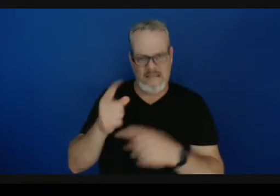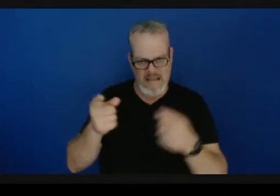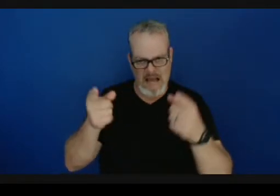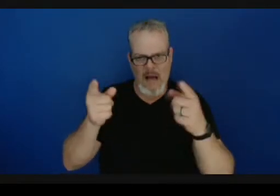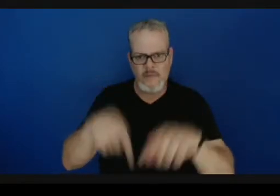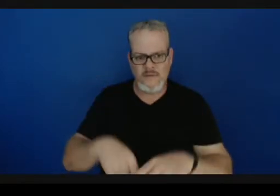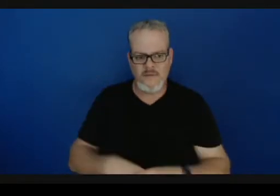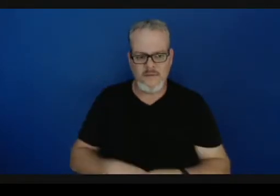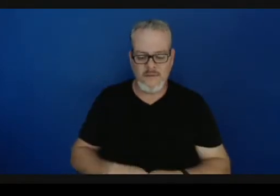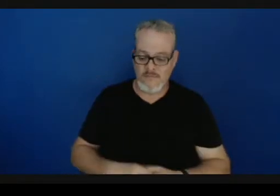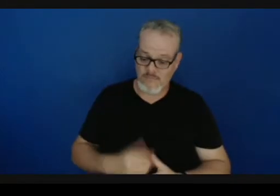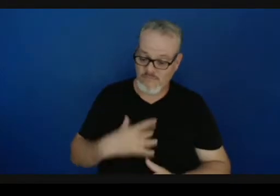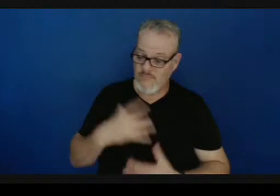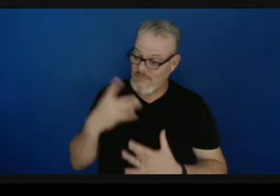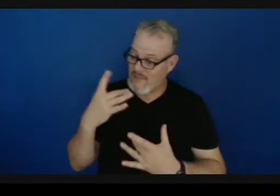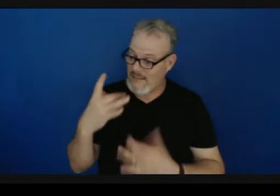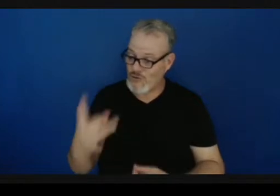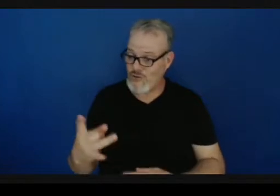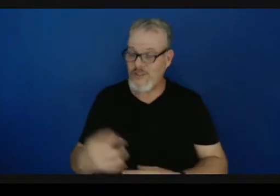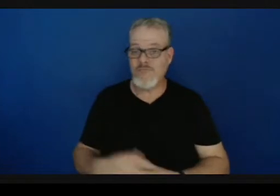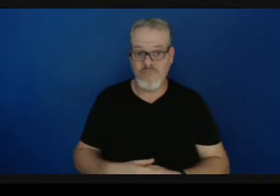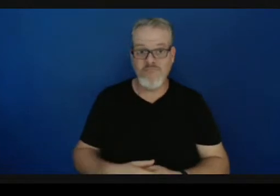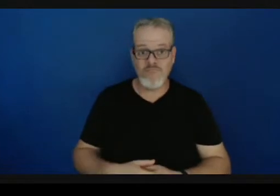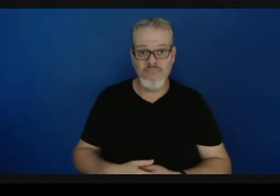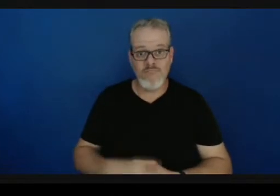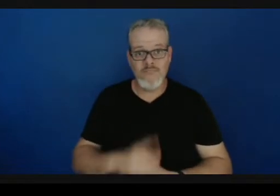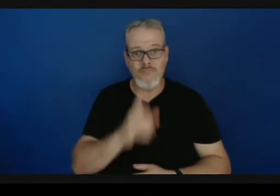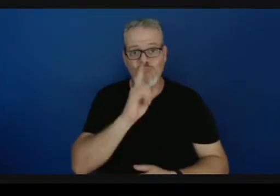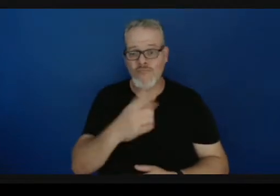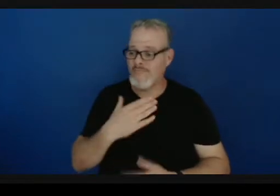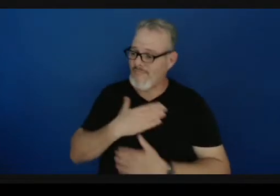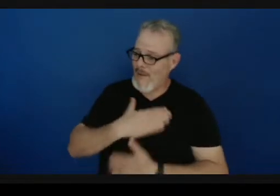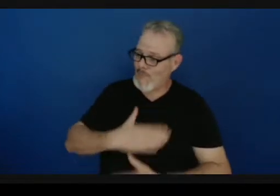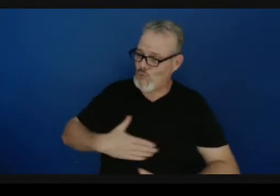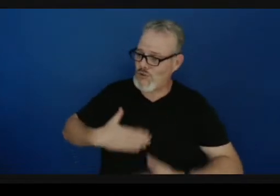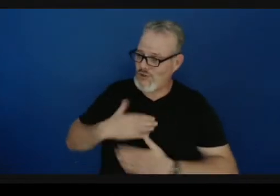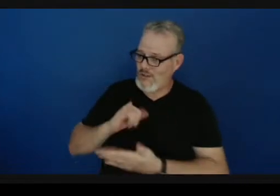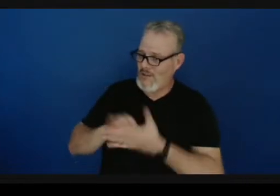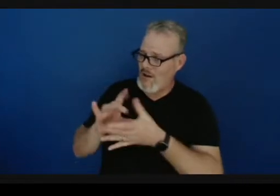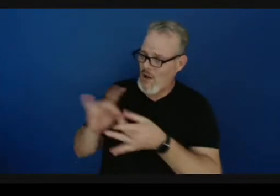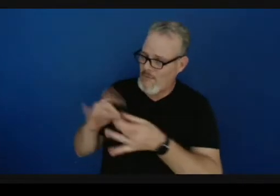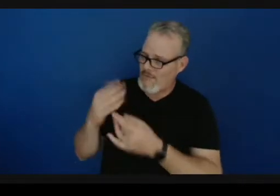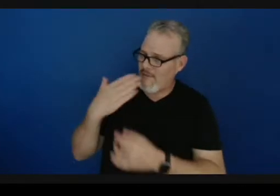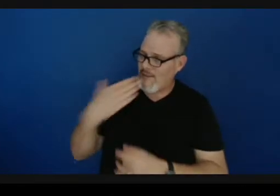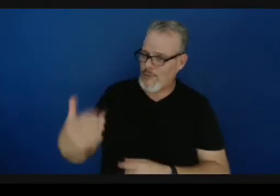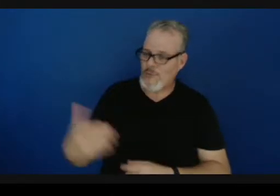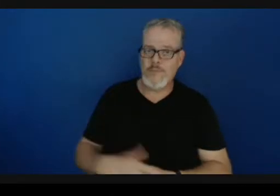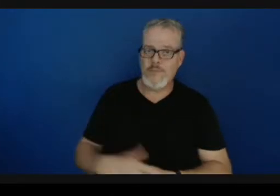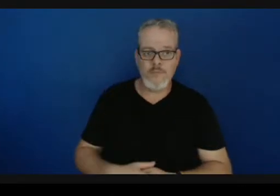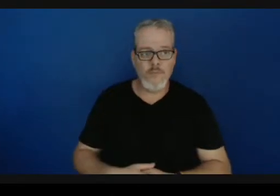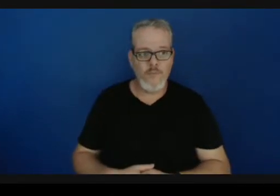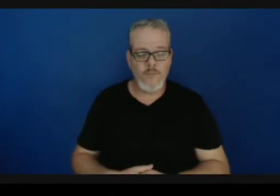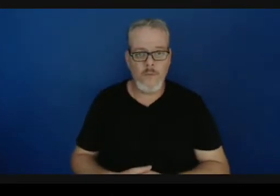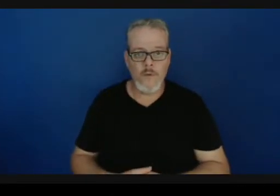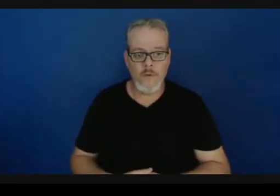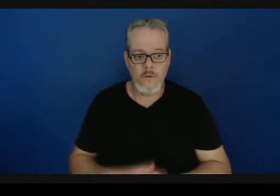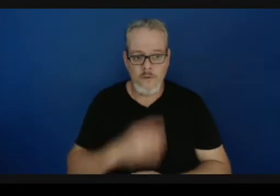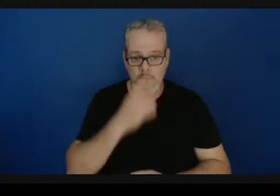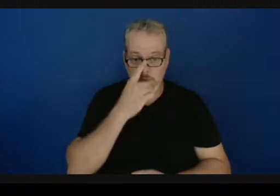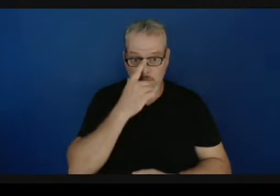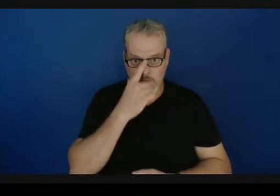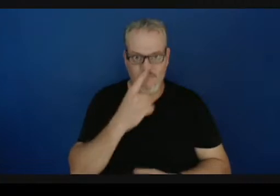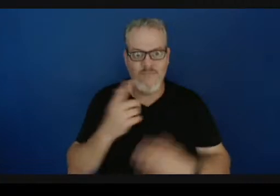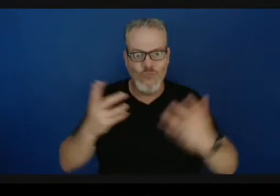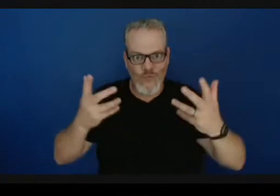Yeah, interesting to note that little cluster happening for sure. Yeah, appreciate that, Chris. Yeah. All right, I think that gets us through the Q&A.